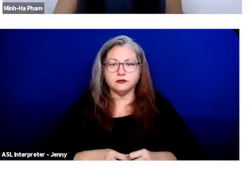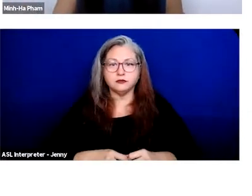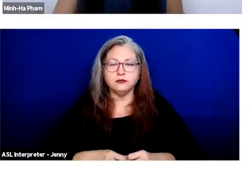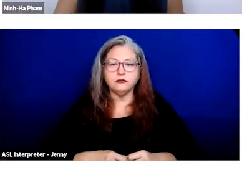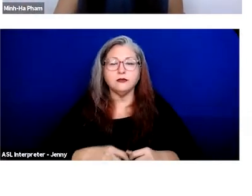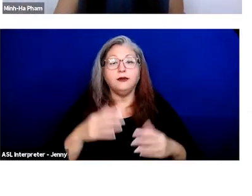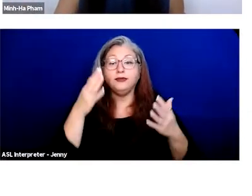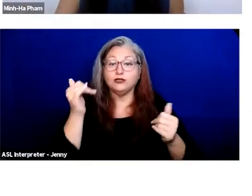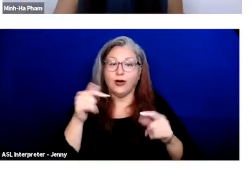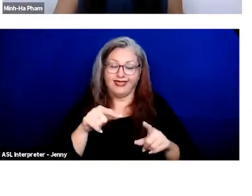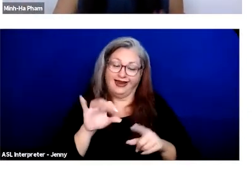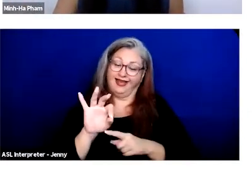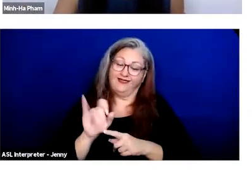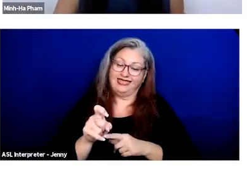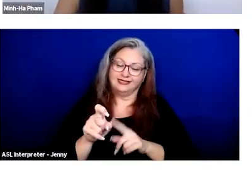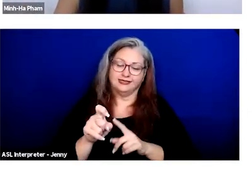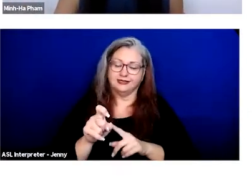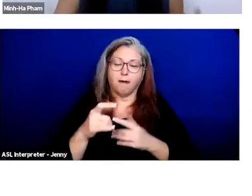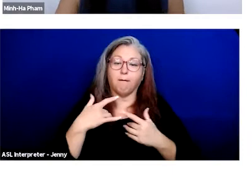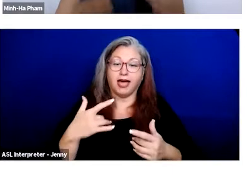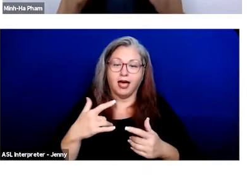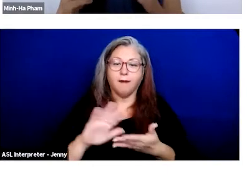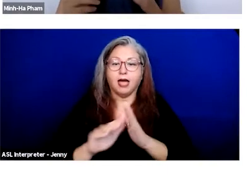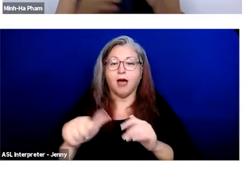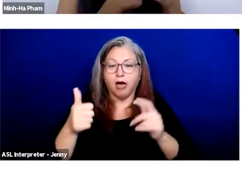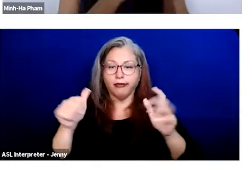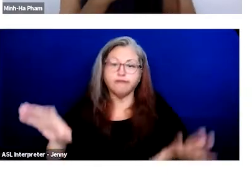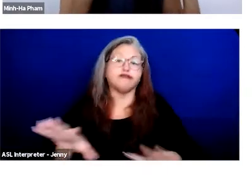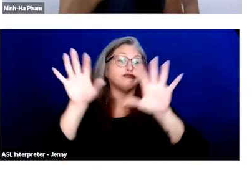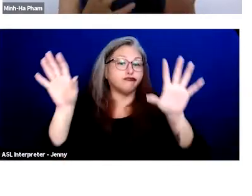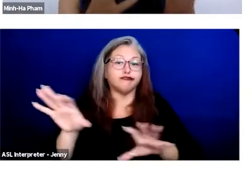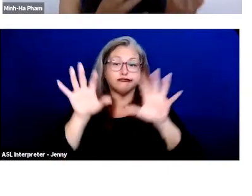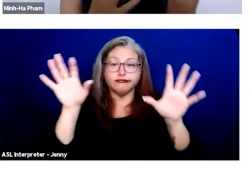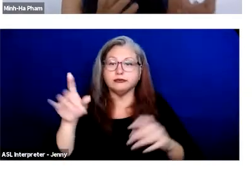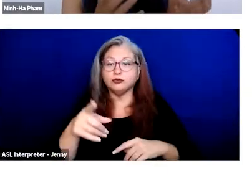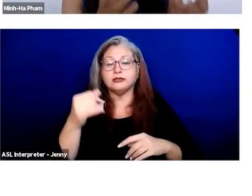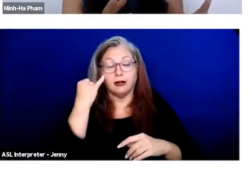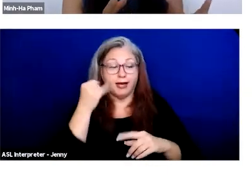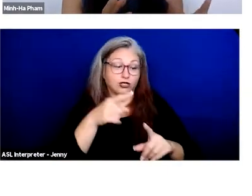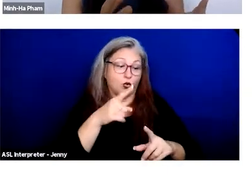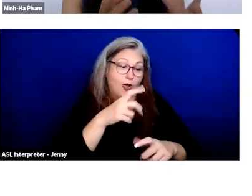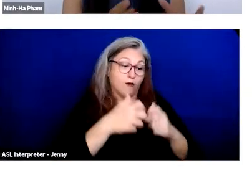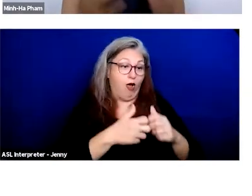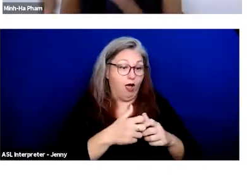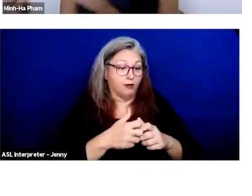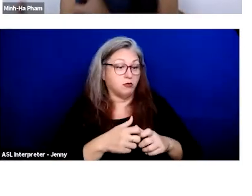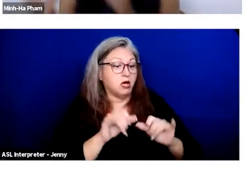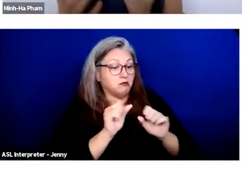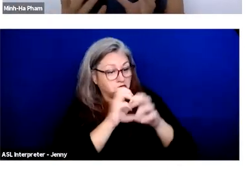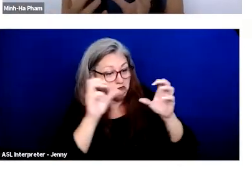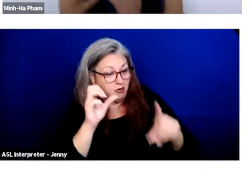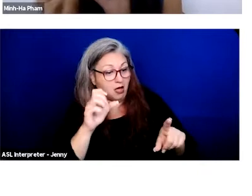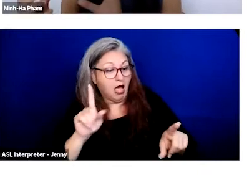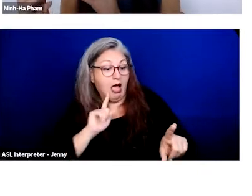This is why the fix is almost always another spectacle, right? So, if we imagine a problem in a particular way, then the